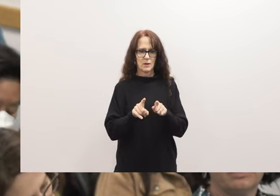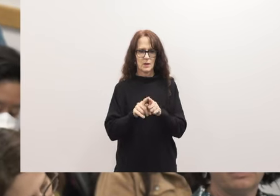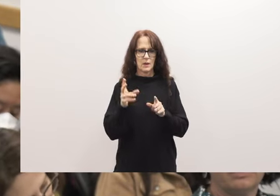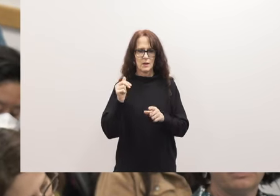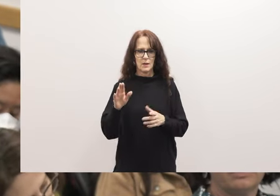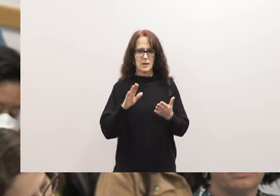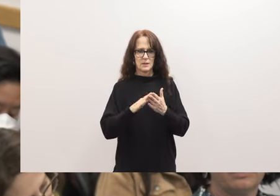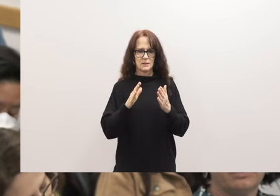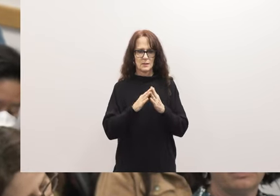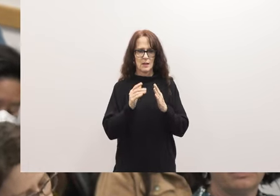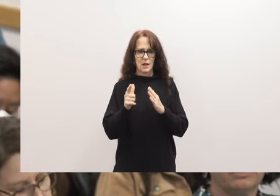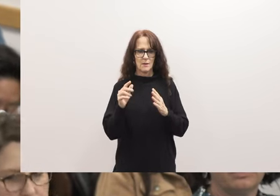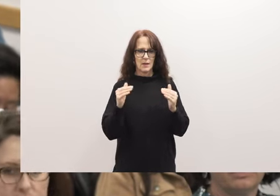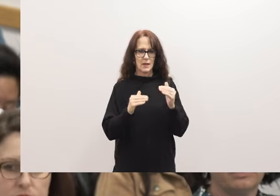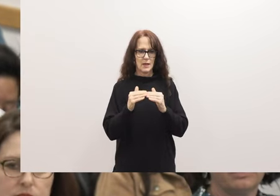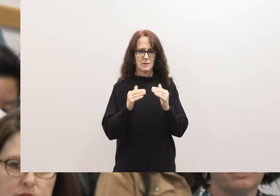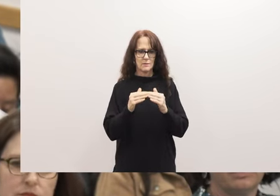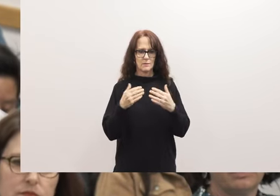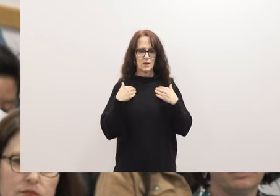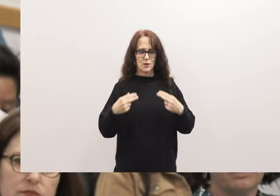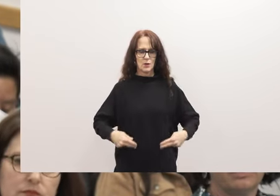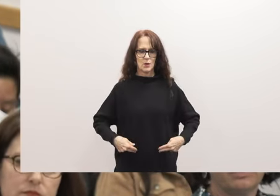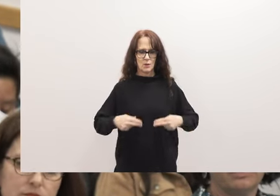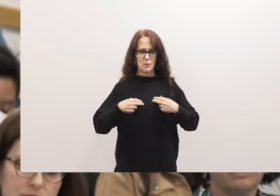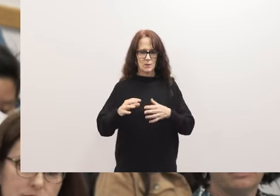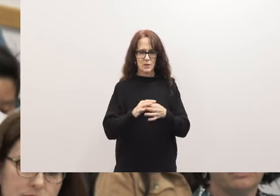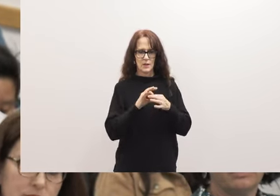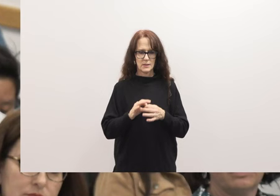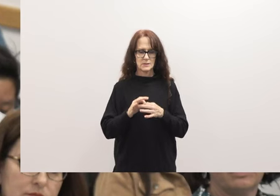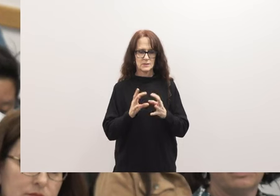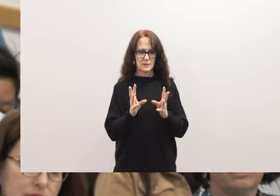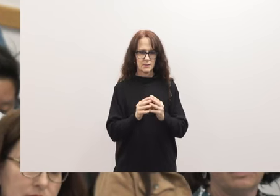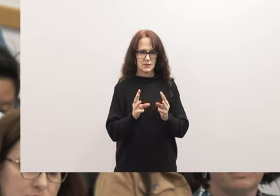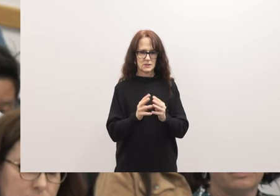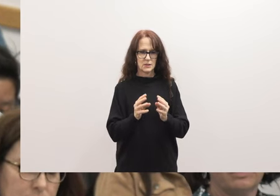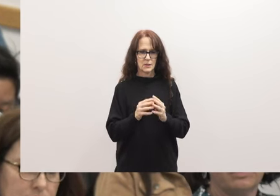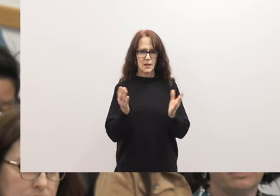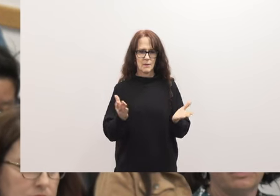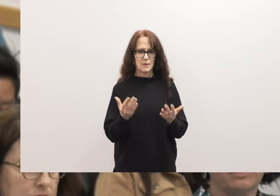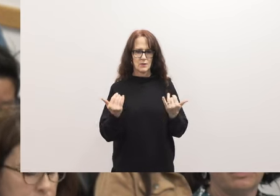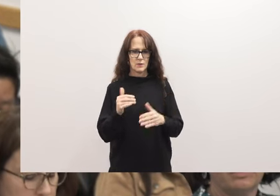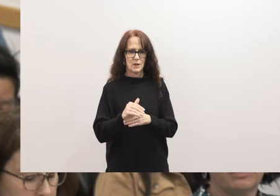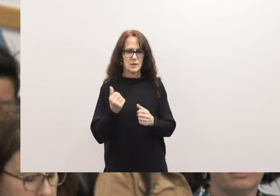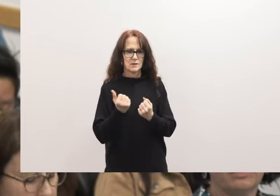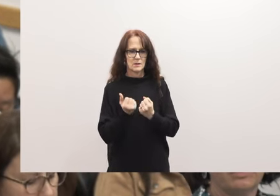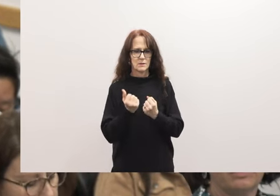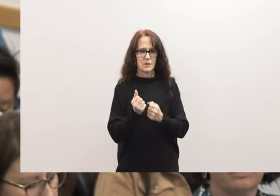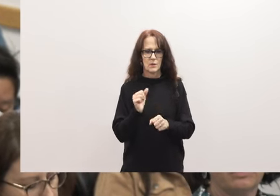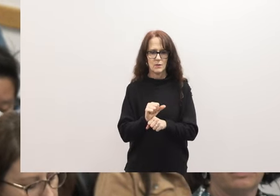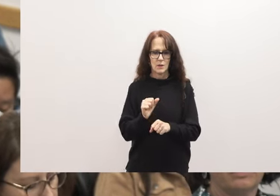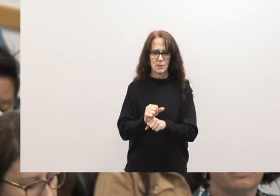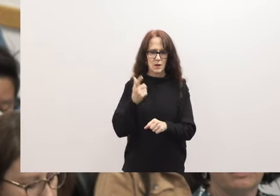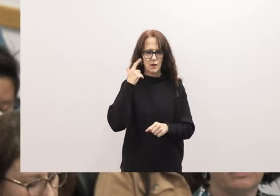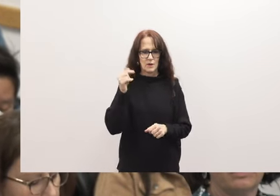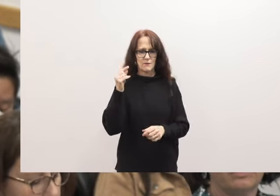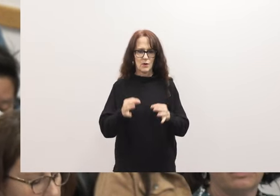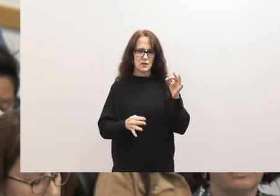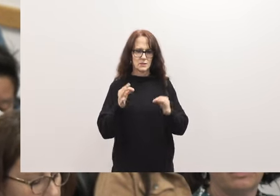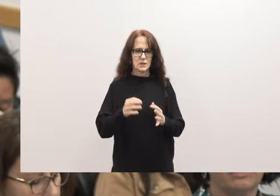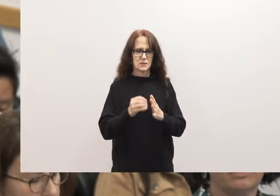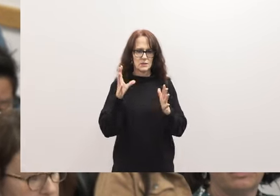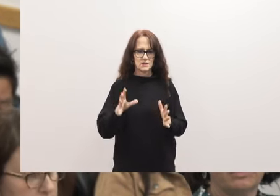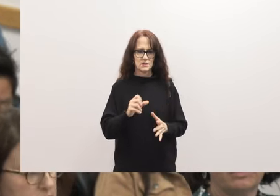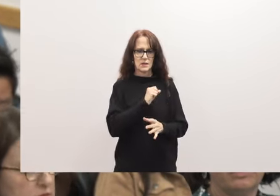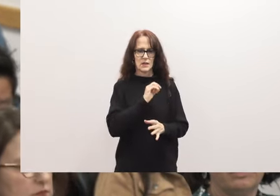the City of Long Beach's Equity and Human Relations Commission. I am here this evening to express support for the work Californians for Justice students